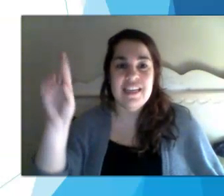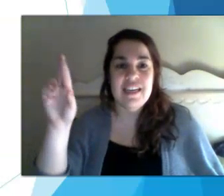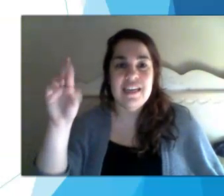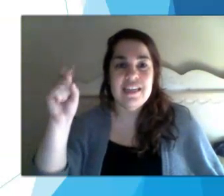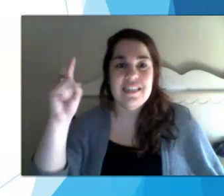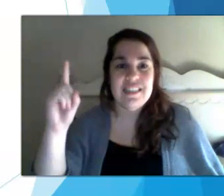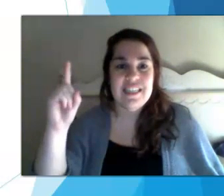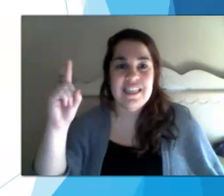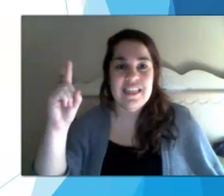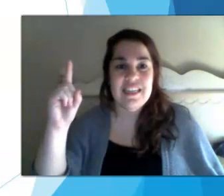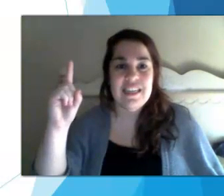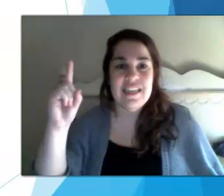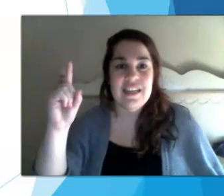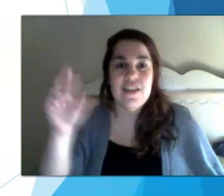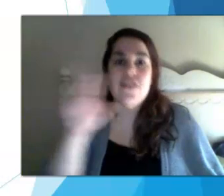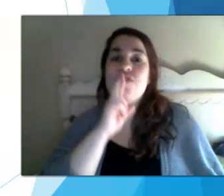Red.